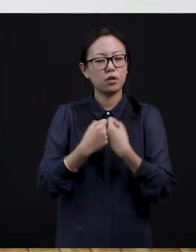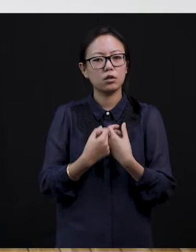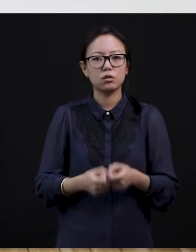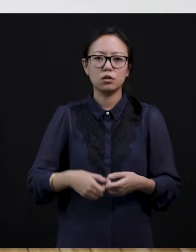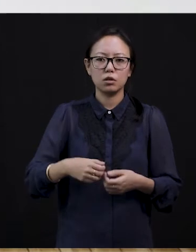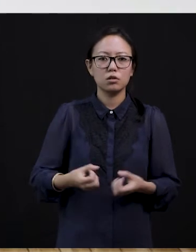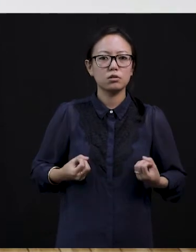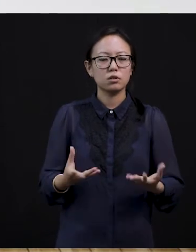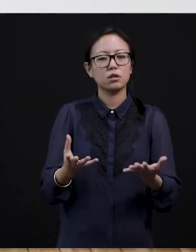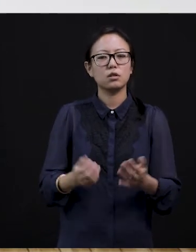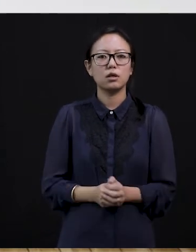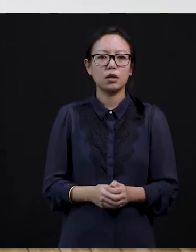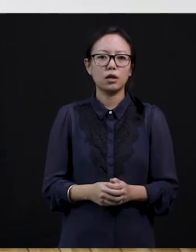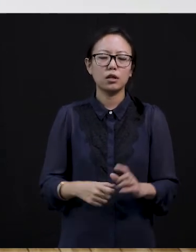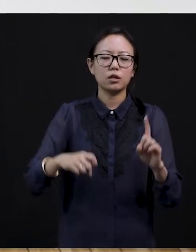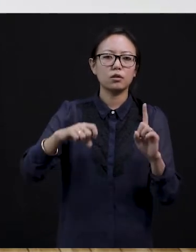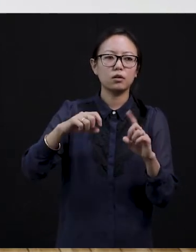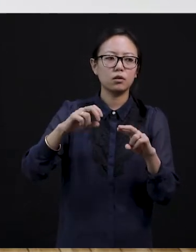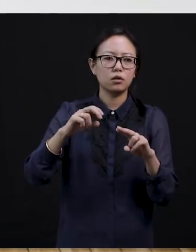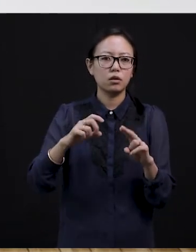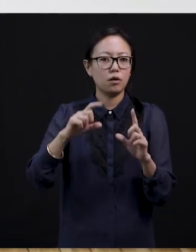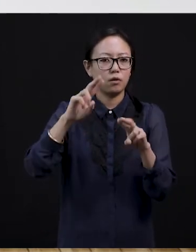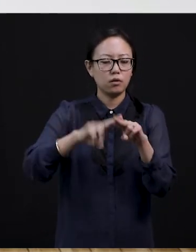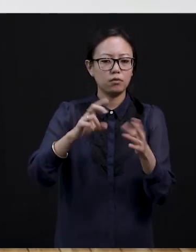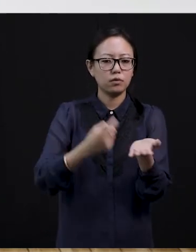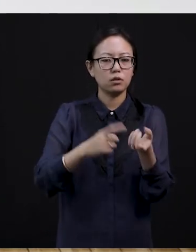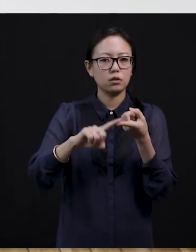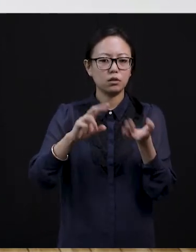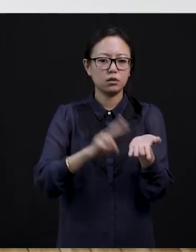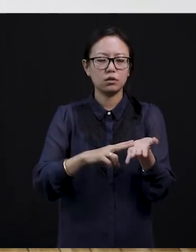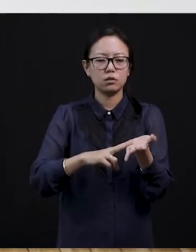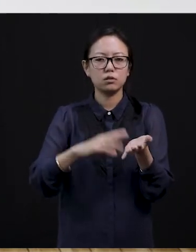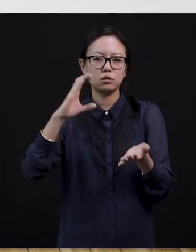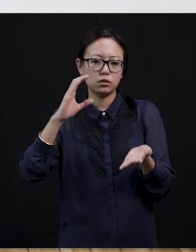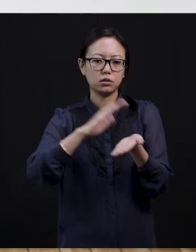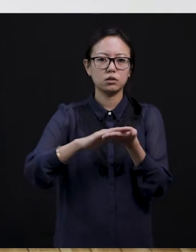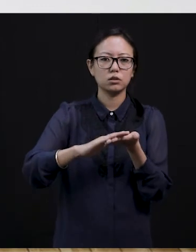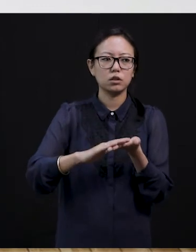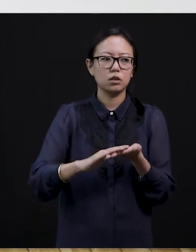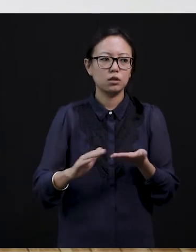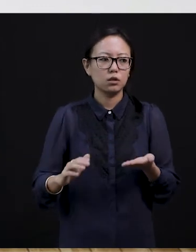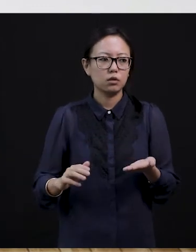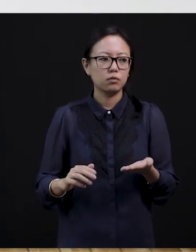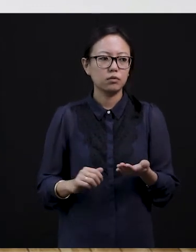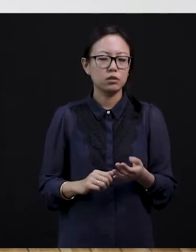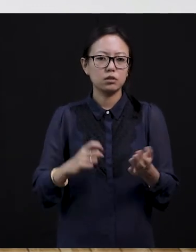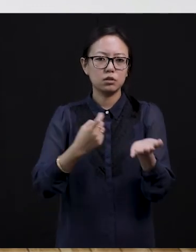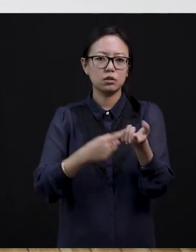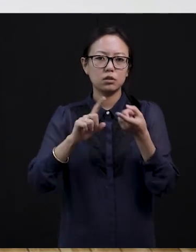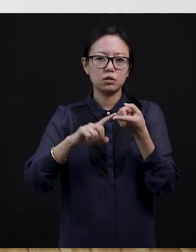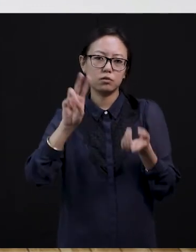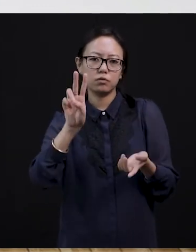Revolution, and that gave us freedom of speech, freedom to worship, freedom to be and associate anywhere you wanted to